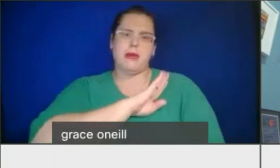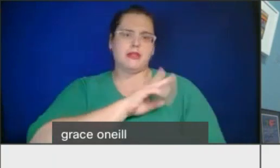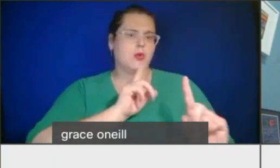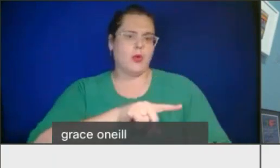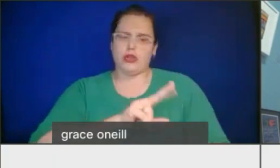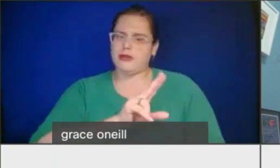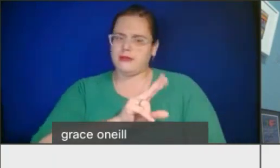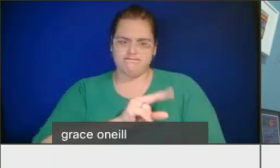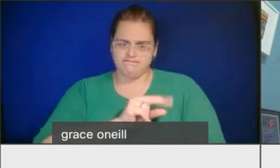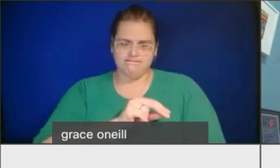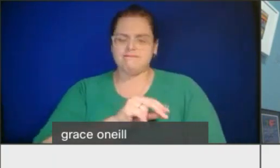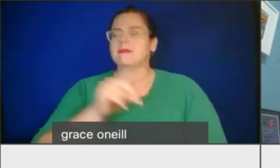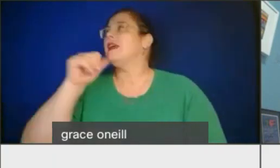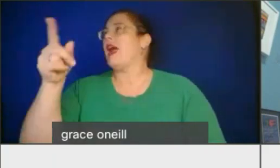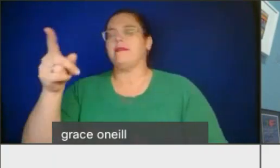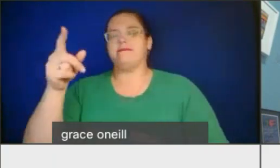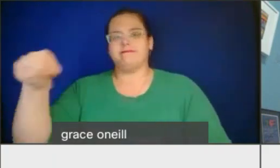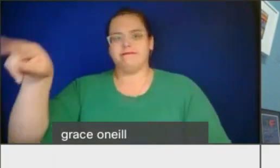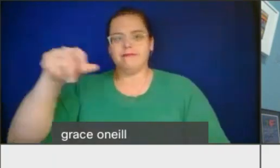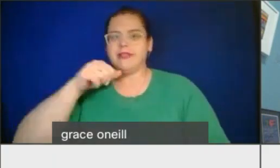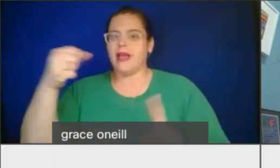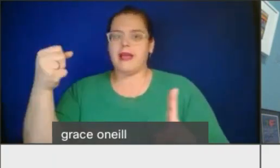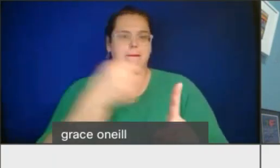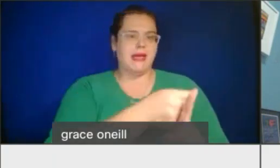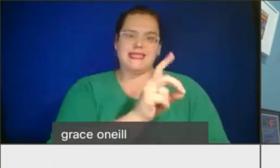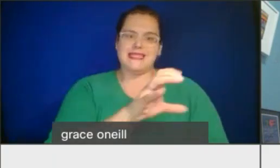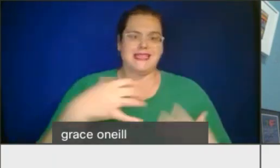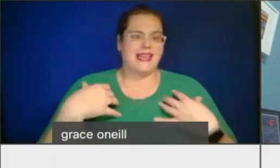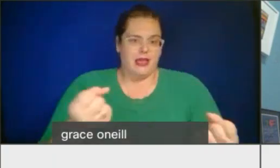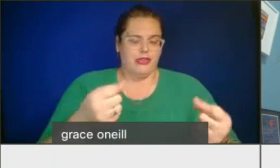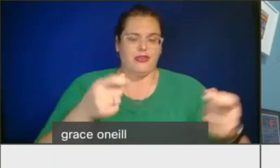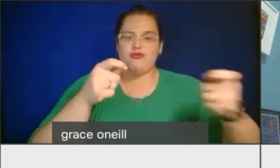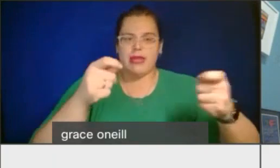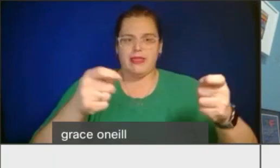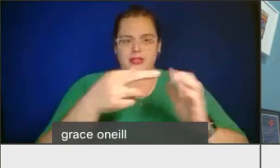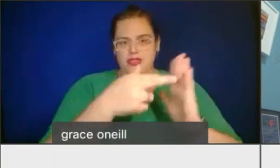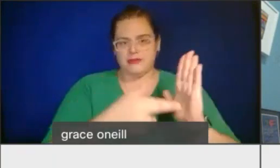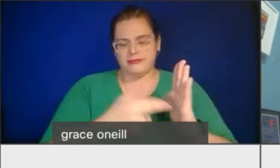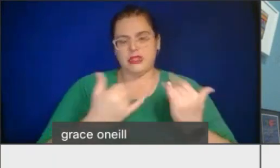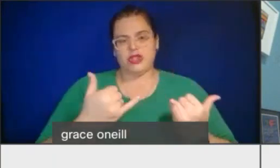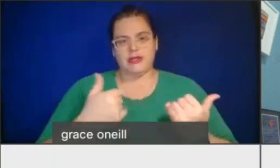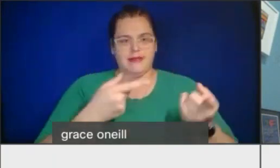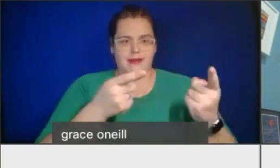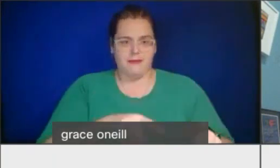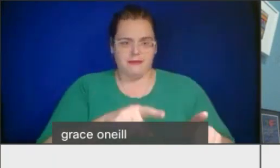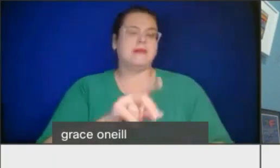or DC health regulations that have been issued in the District of Columbia.